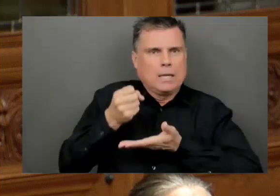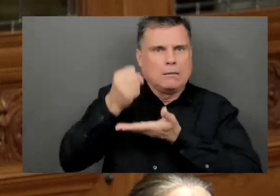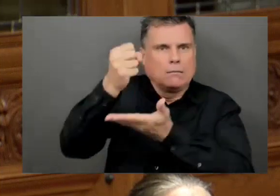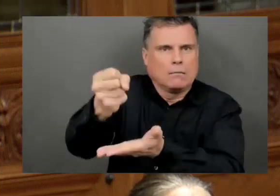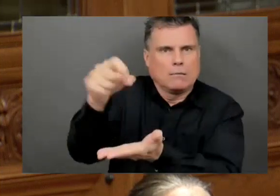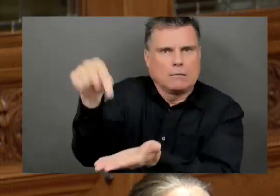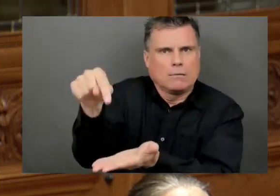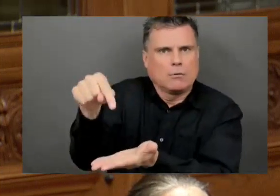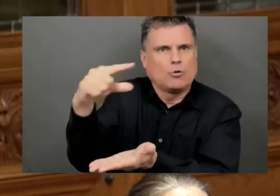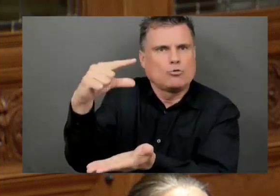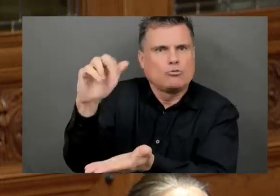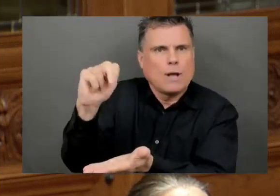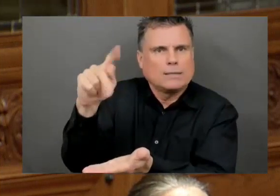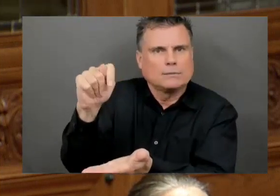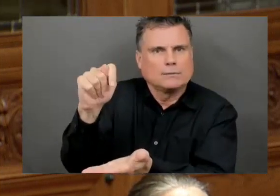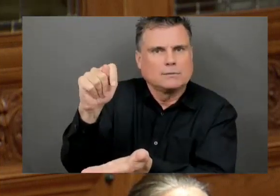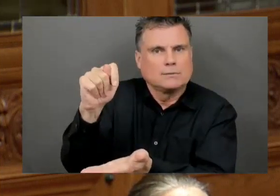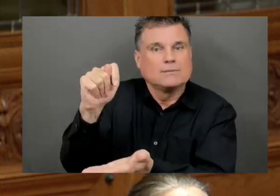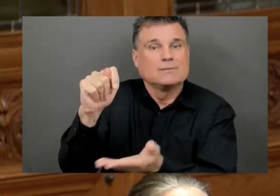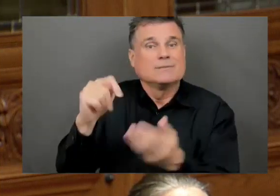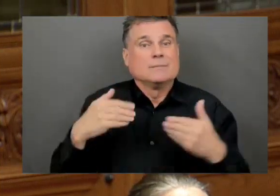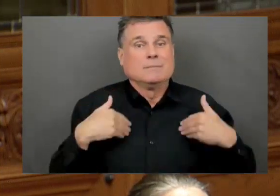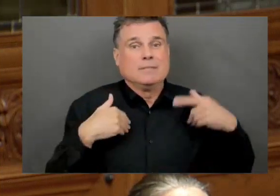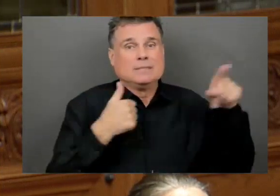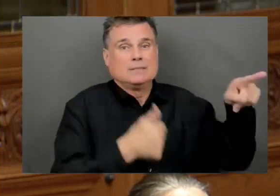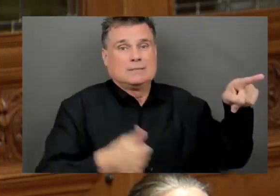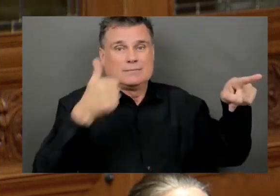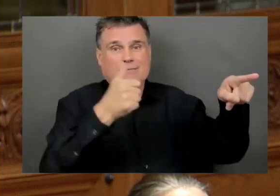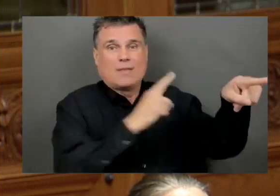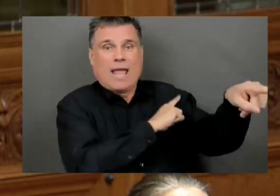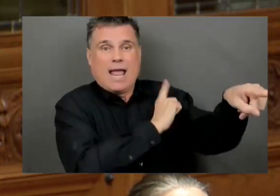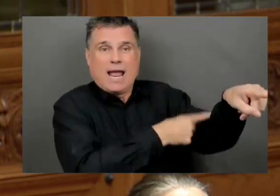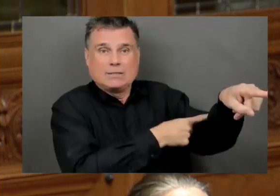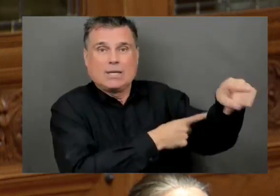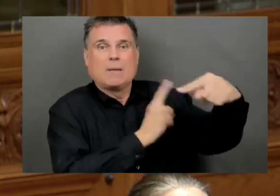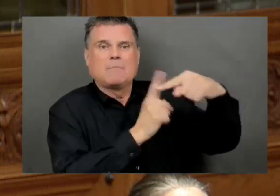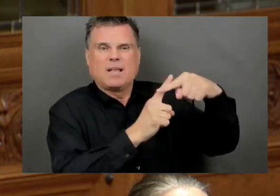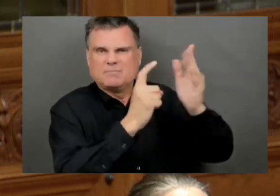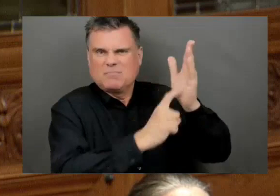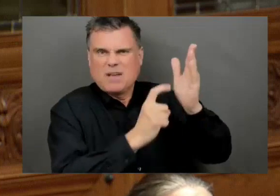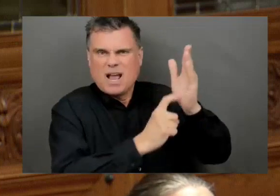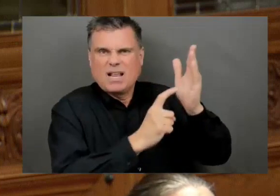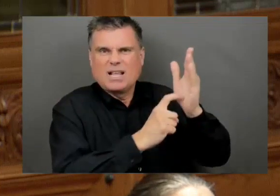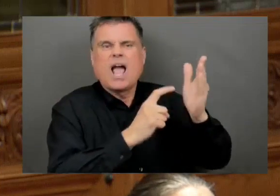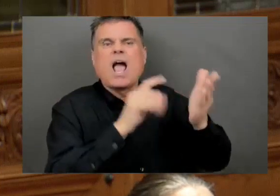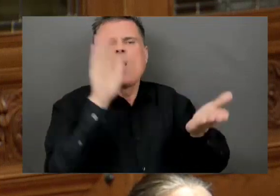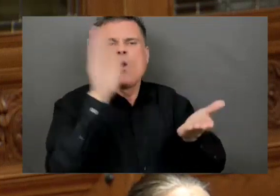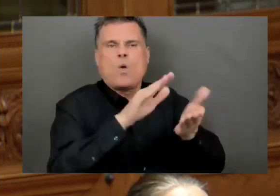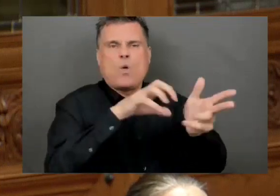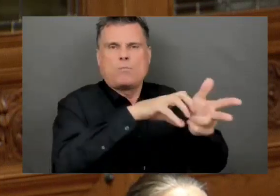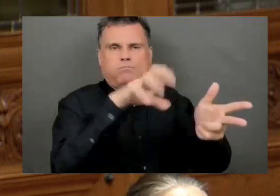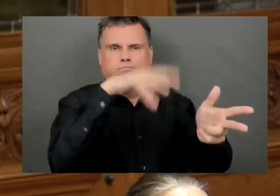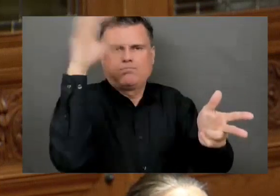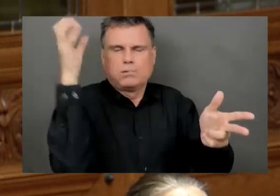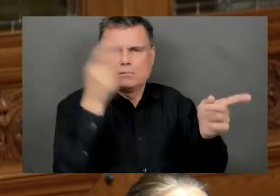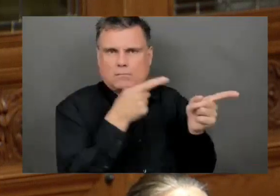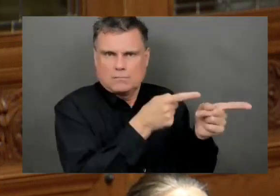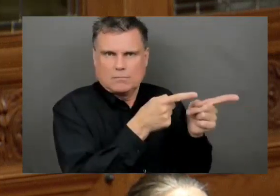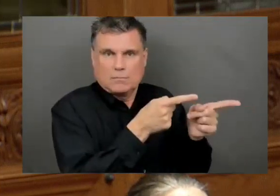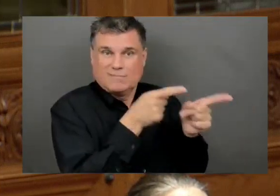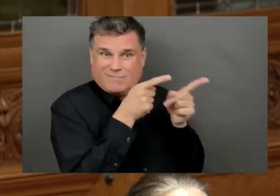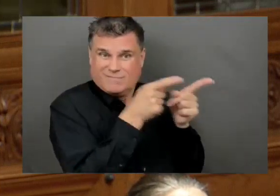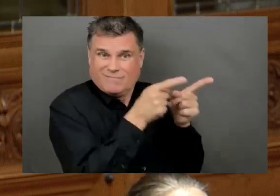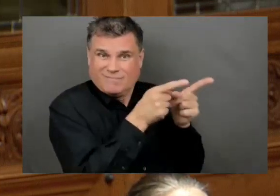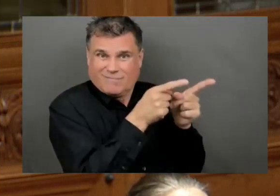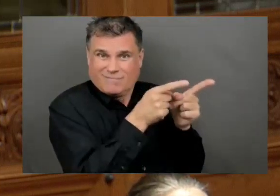to light because of a business that was willing to put the public interest before themselves. We are fortunate to have